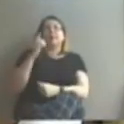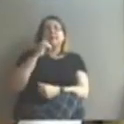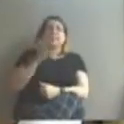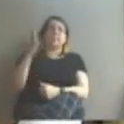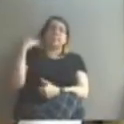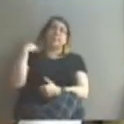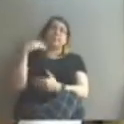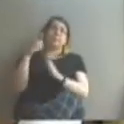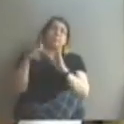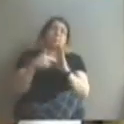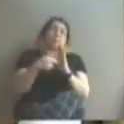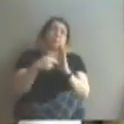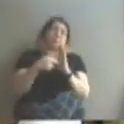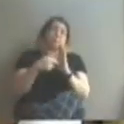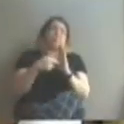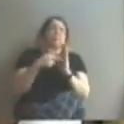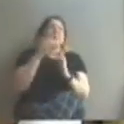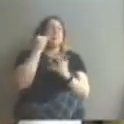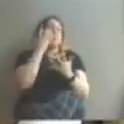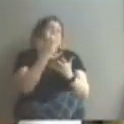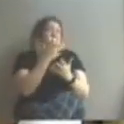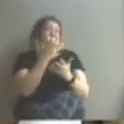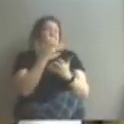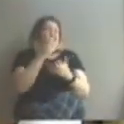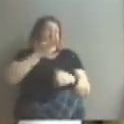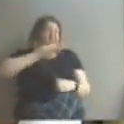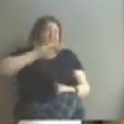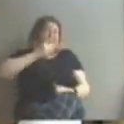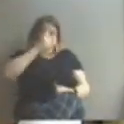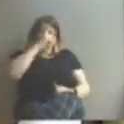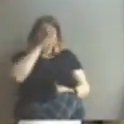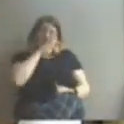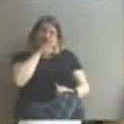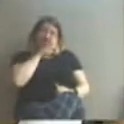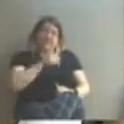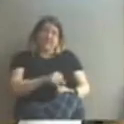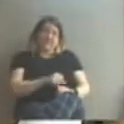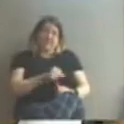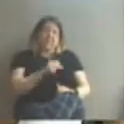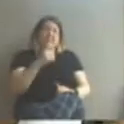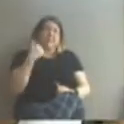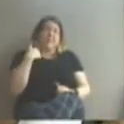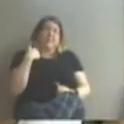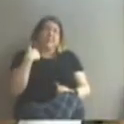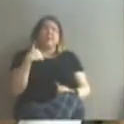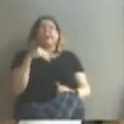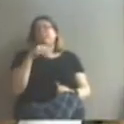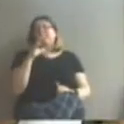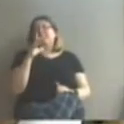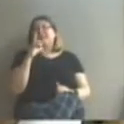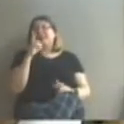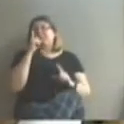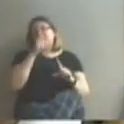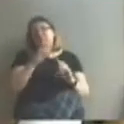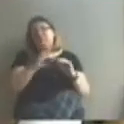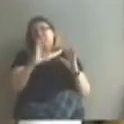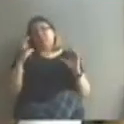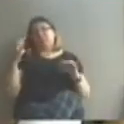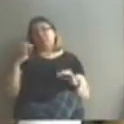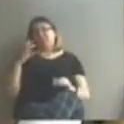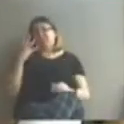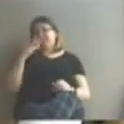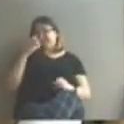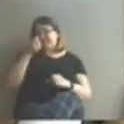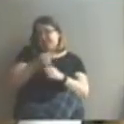past roles, if you want to speak to history, I think the age of having our goal clarity coaches is at about 5 years, so that's before